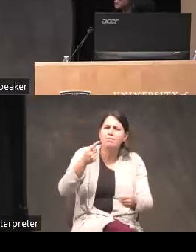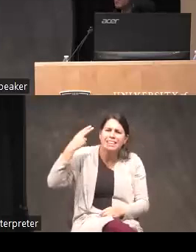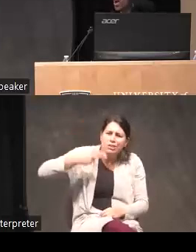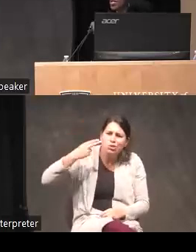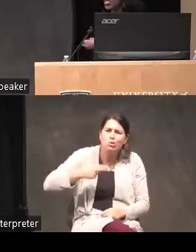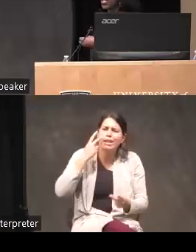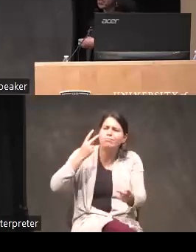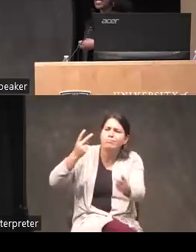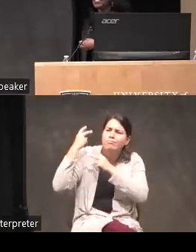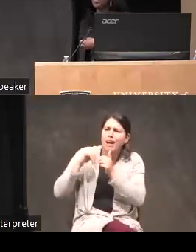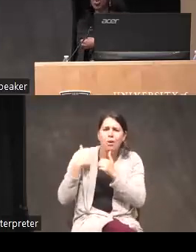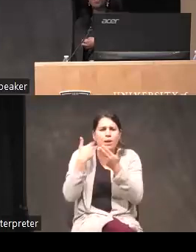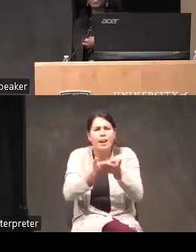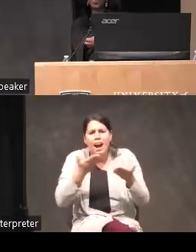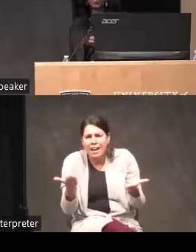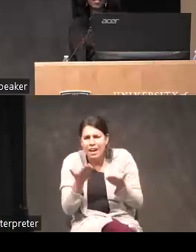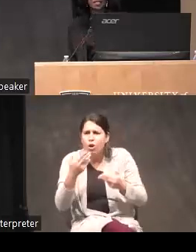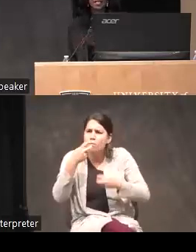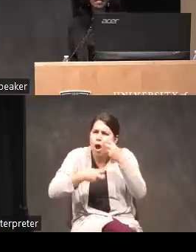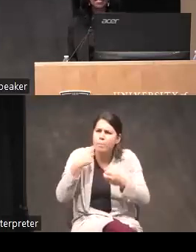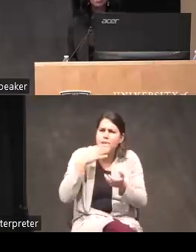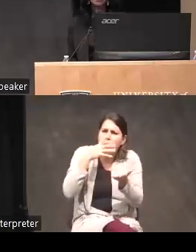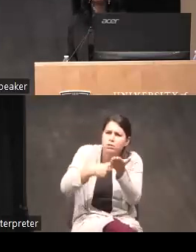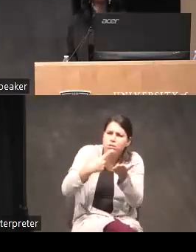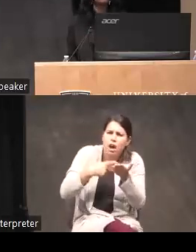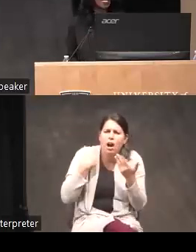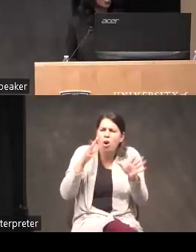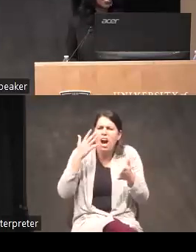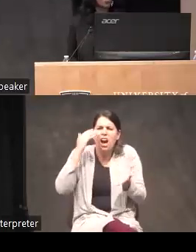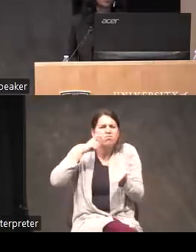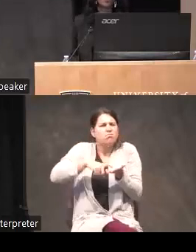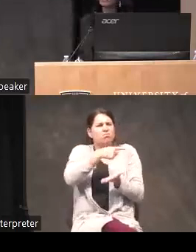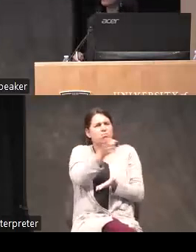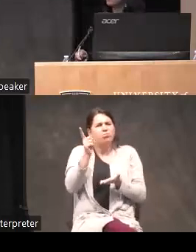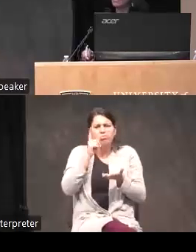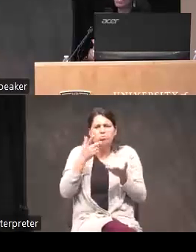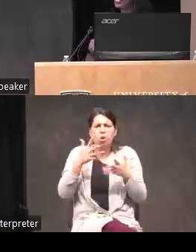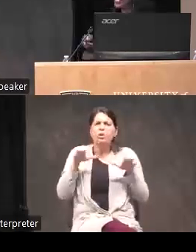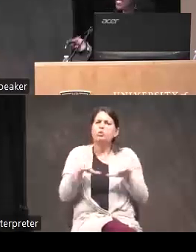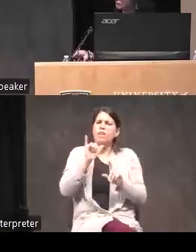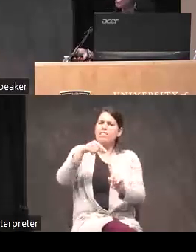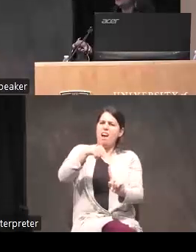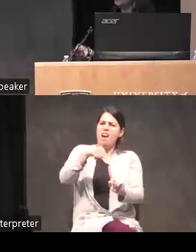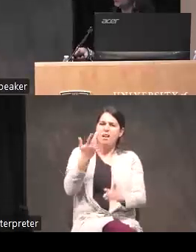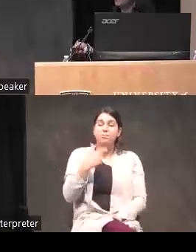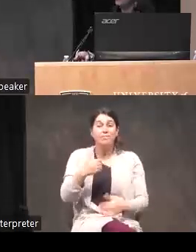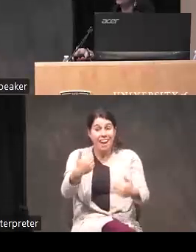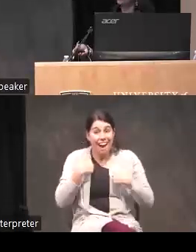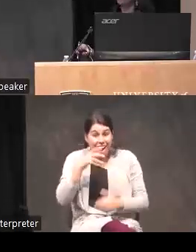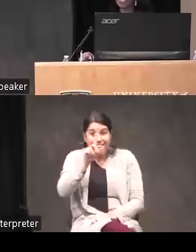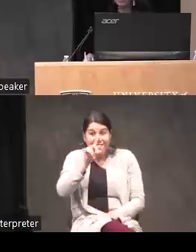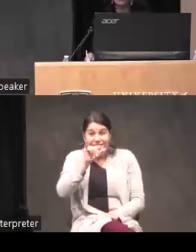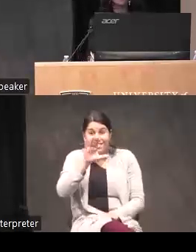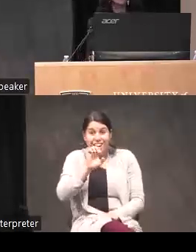history that brought us to this place and the problems that we're going to discuss. I want to congratulate you. I want to recognize that there's a DICE board